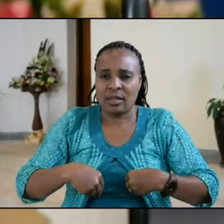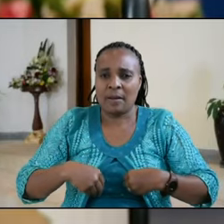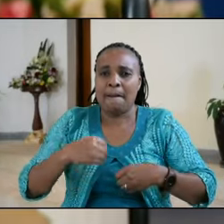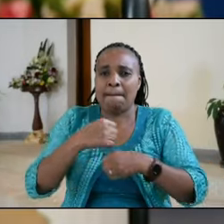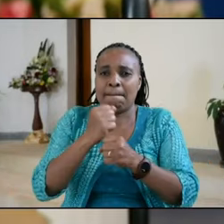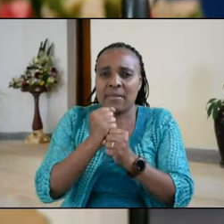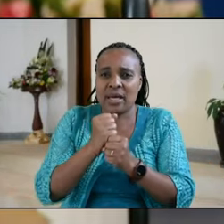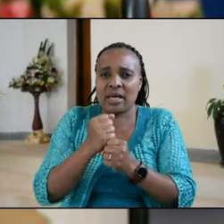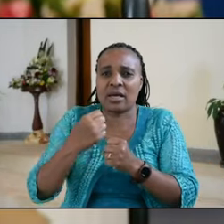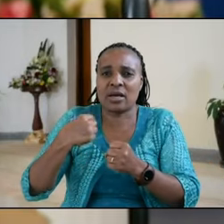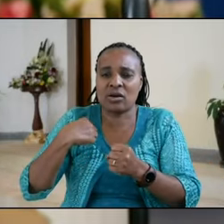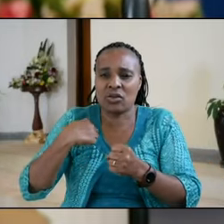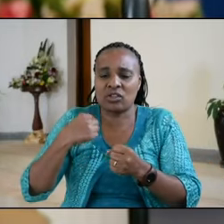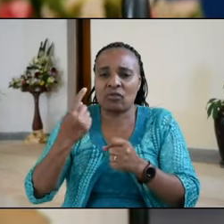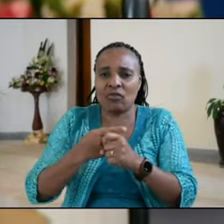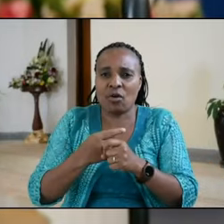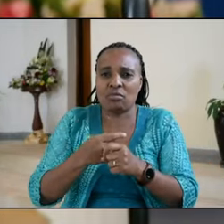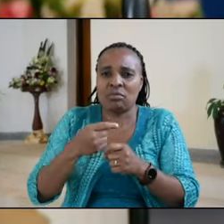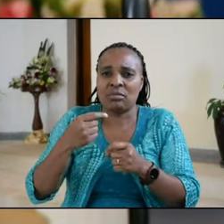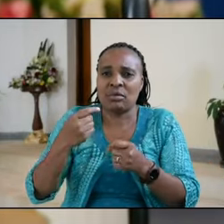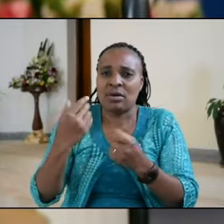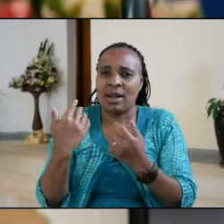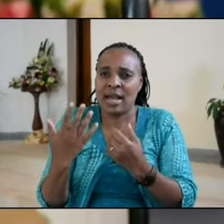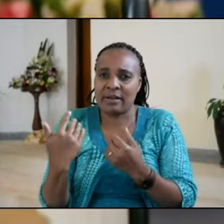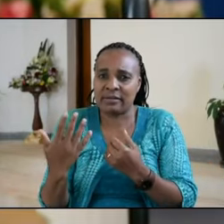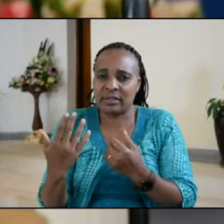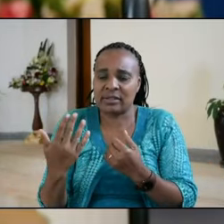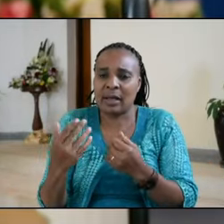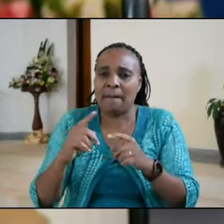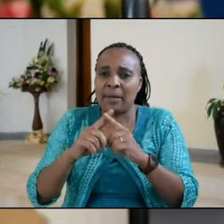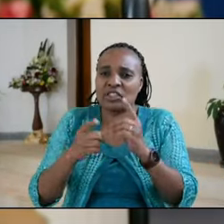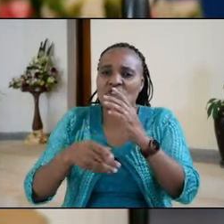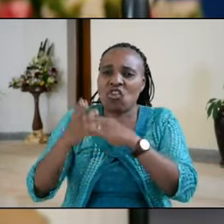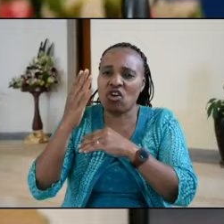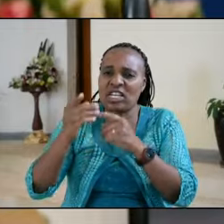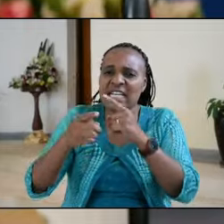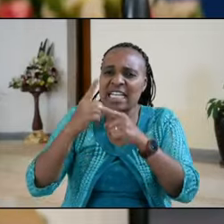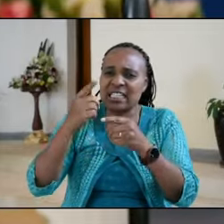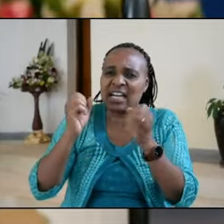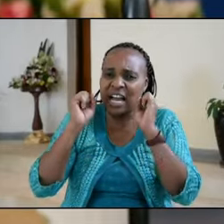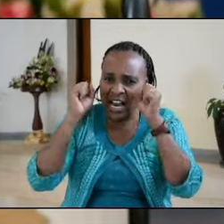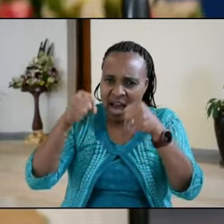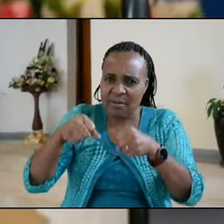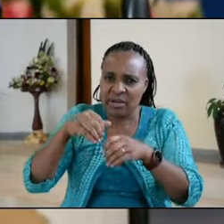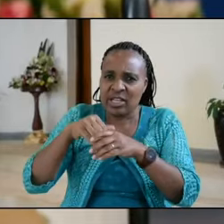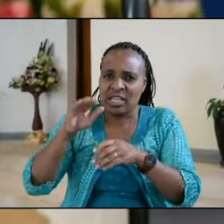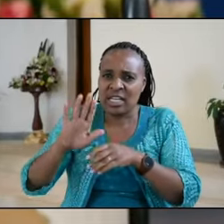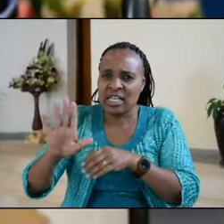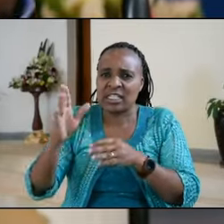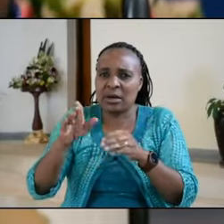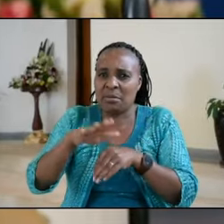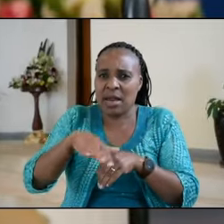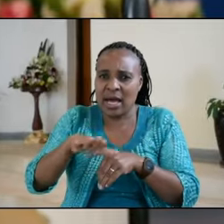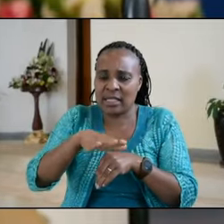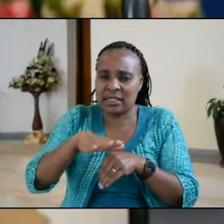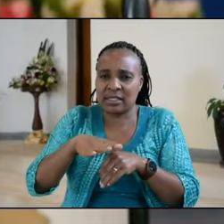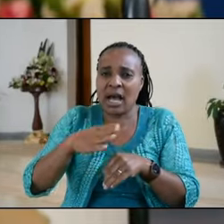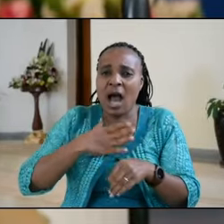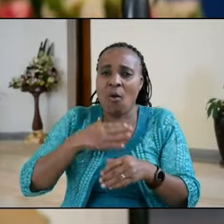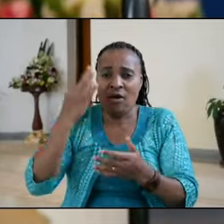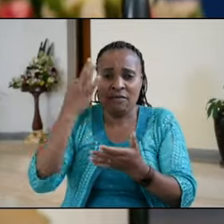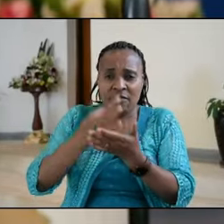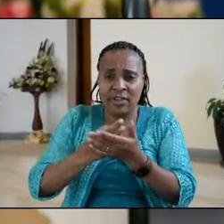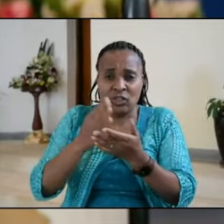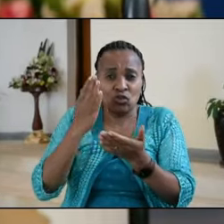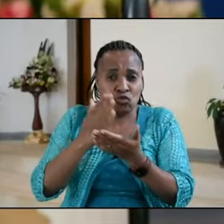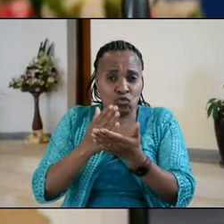make clothes from figs and leaves, but God kills a lamb in their place. So our faith as Christians is